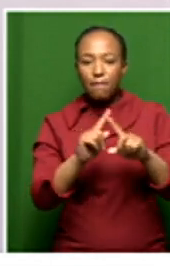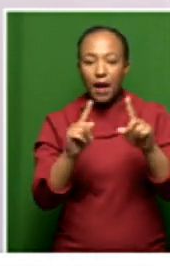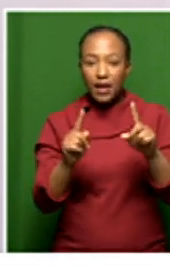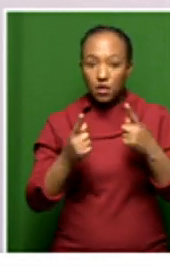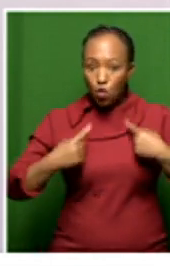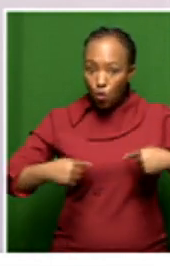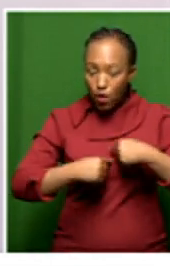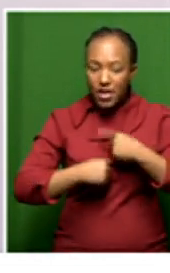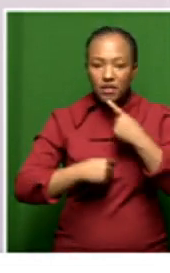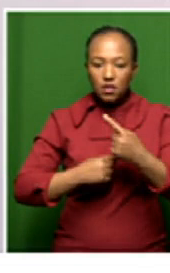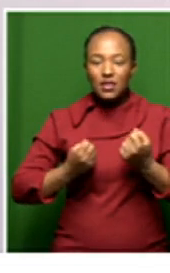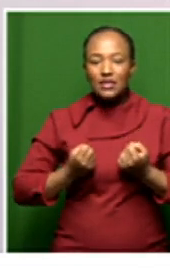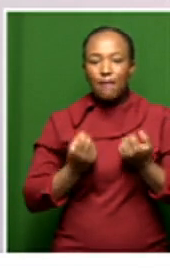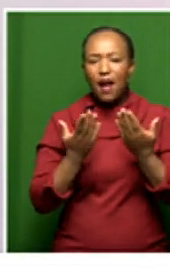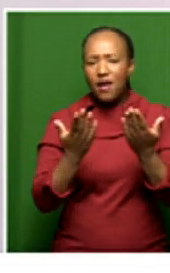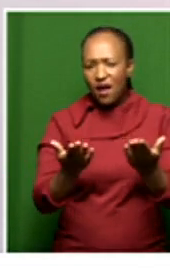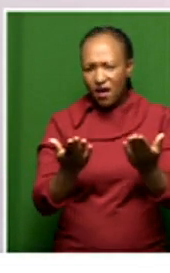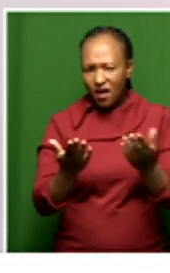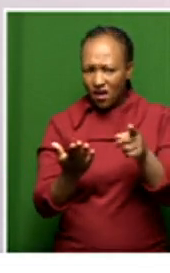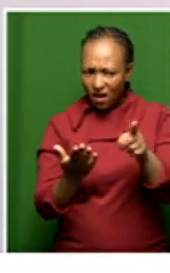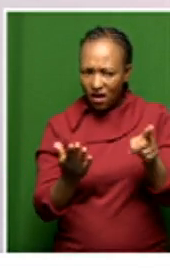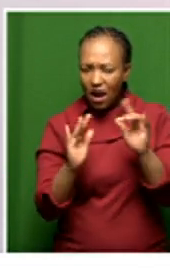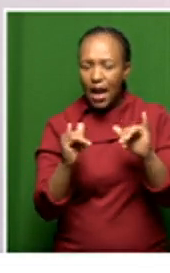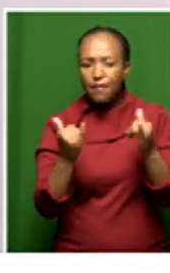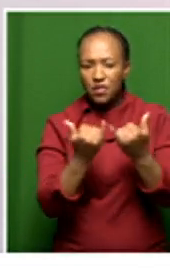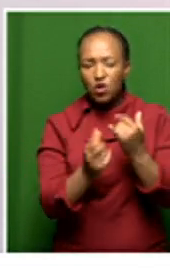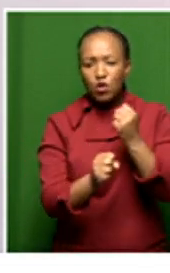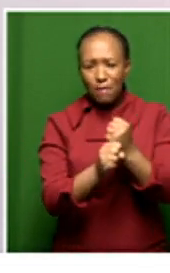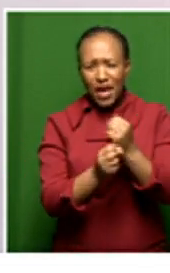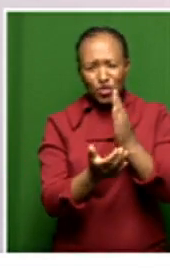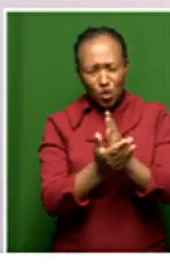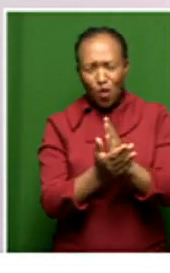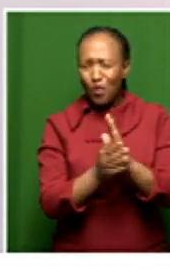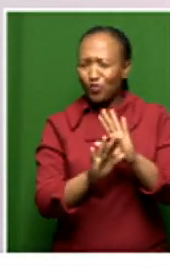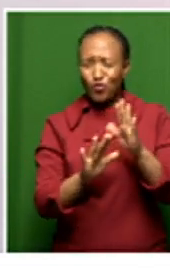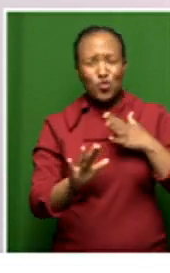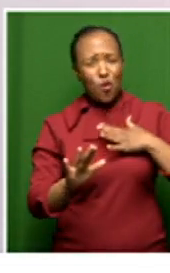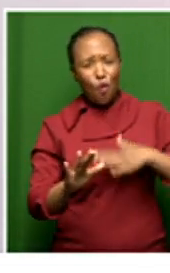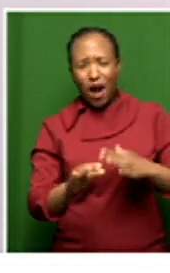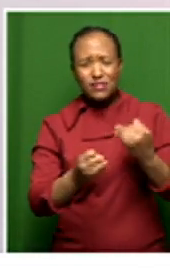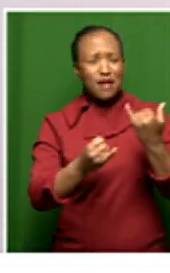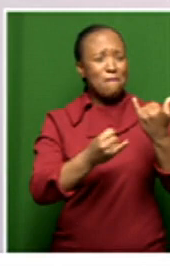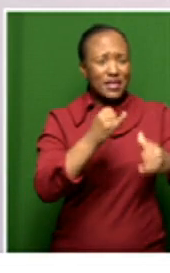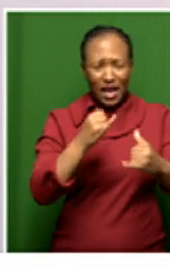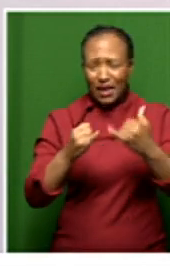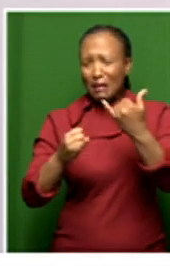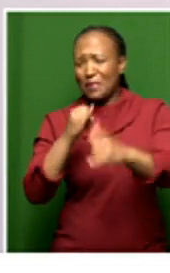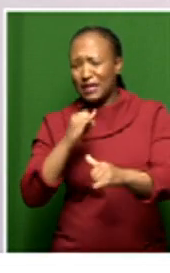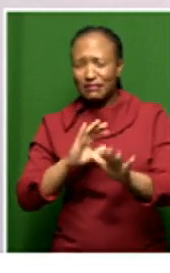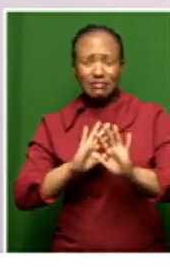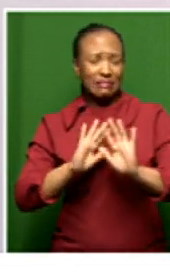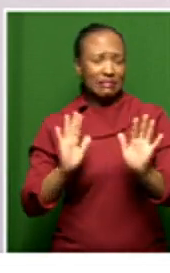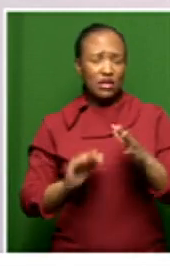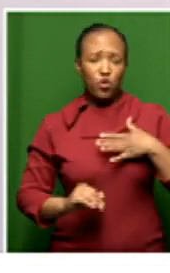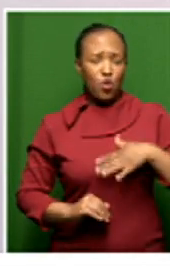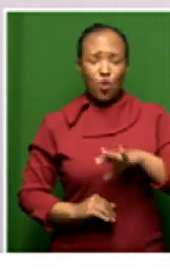really say to suppliers, make sure that you minimize these mishaps. We don't want consumers who will, at the end of